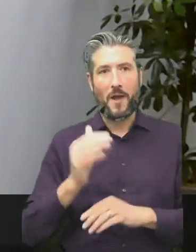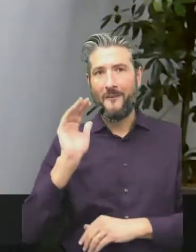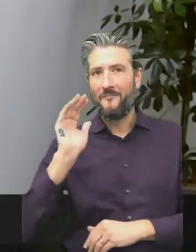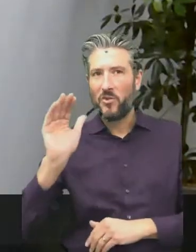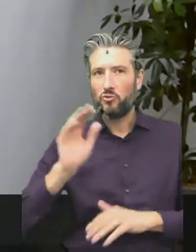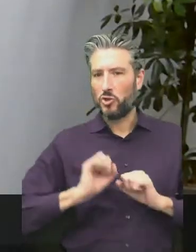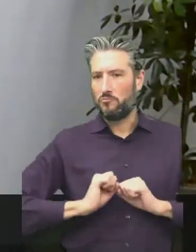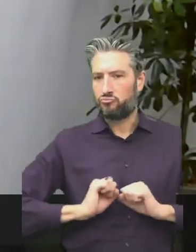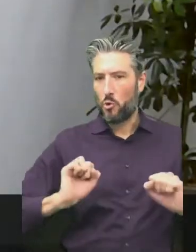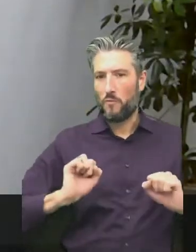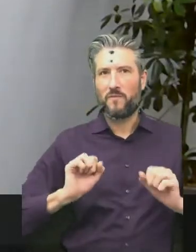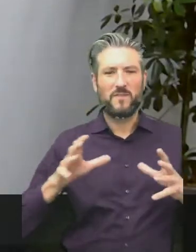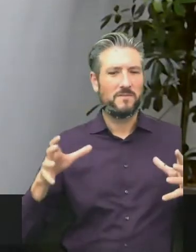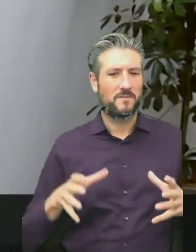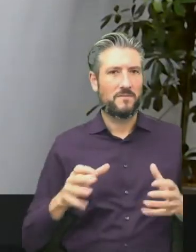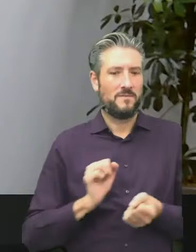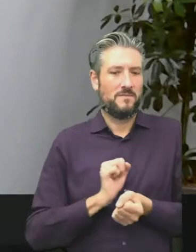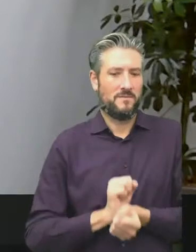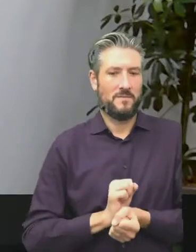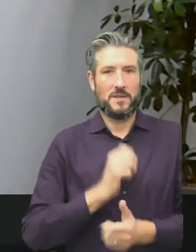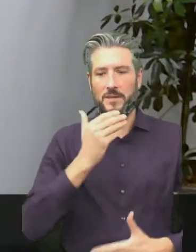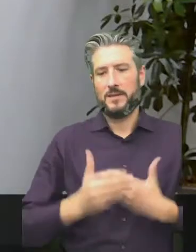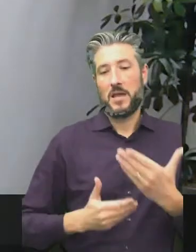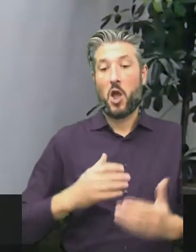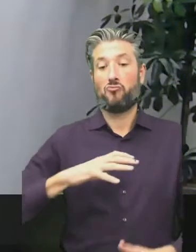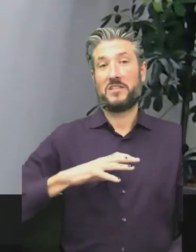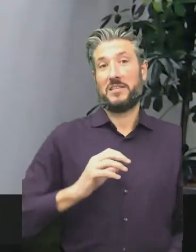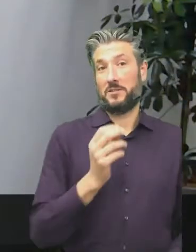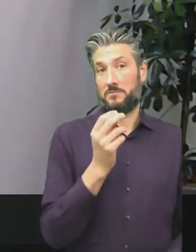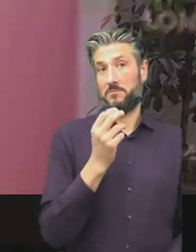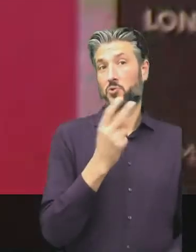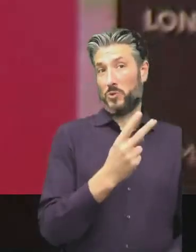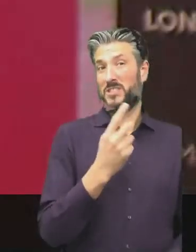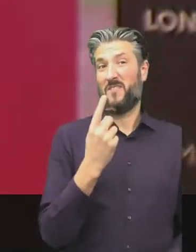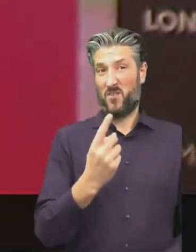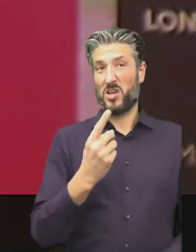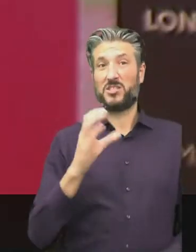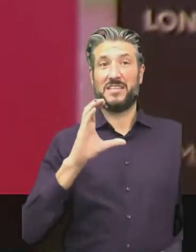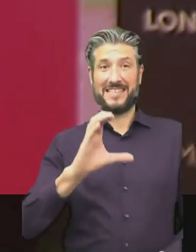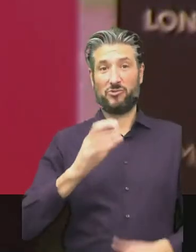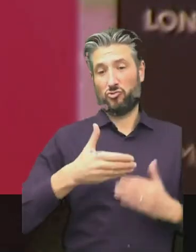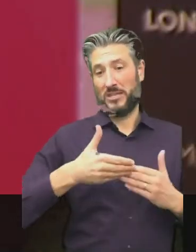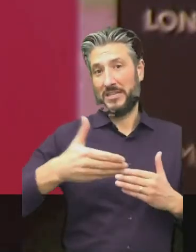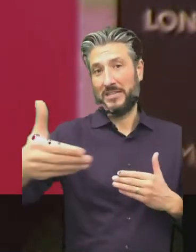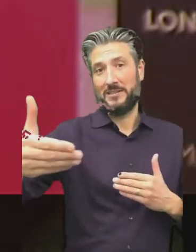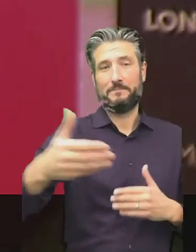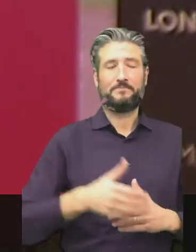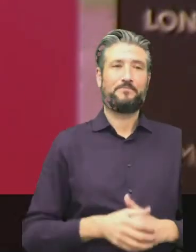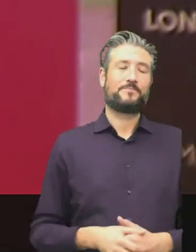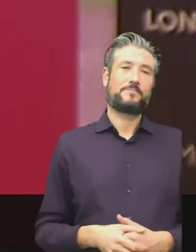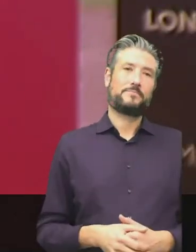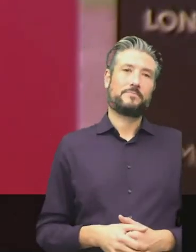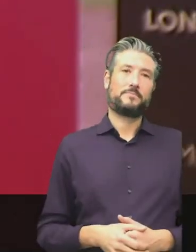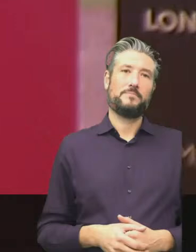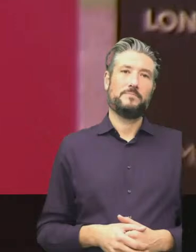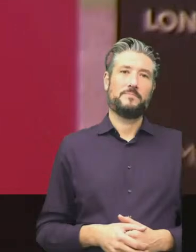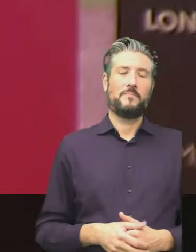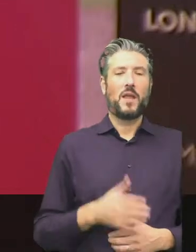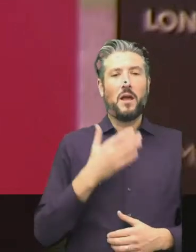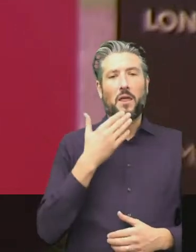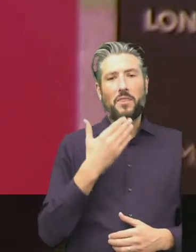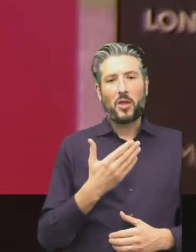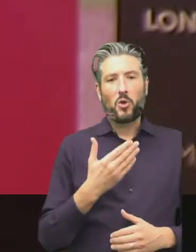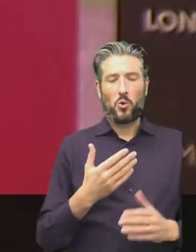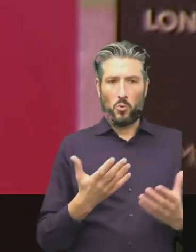are fit for purpose in the 21st century. Thank you, Mr. Mayor. And can I thank Mark, can I